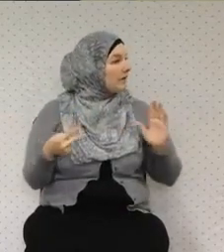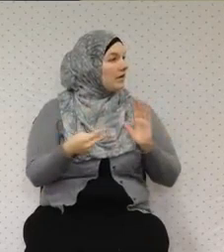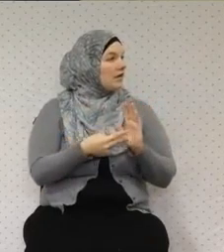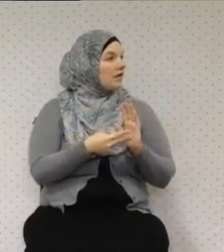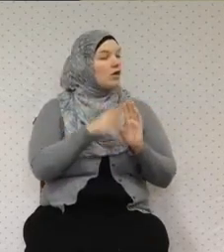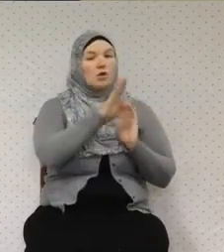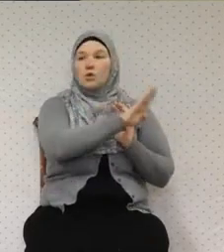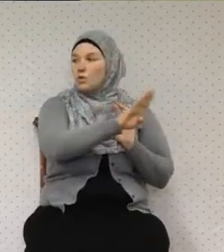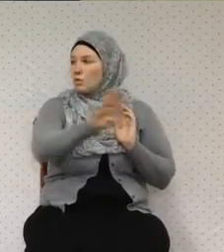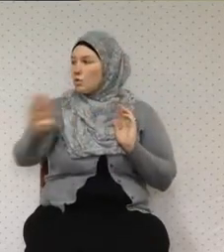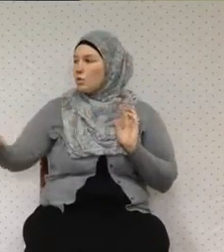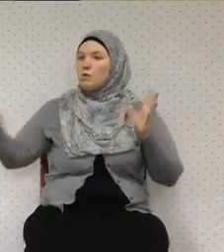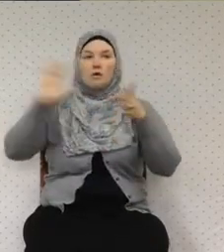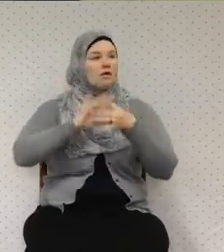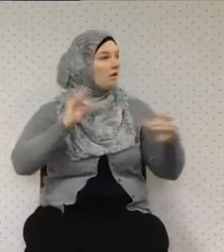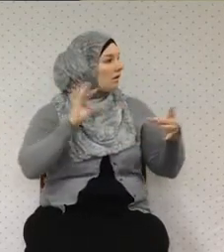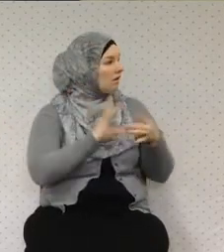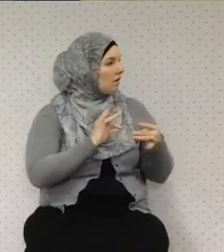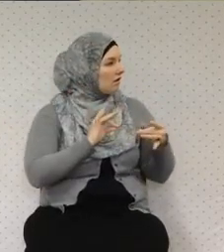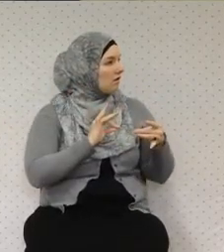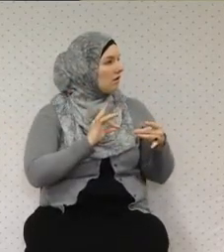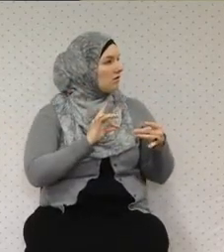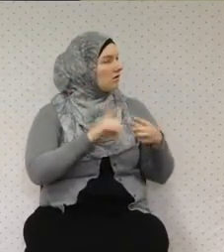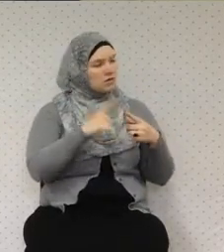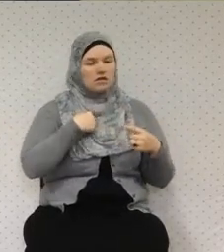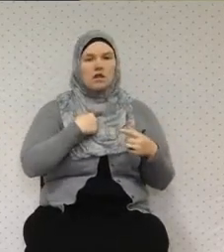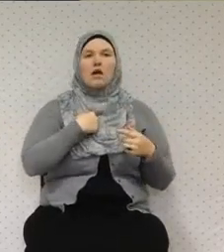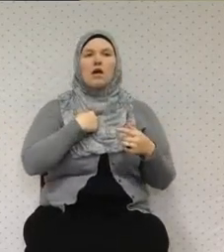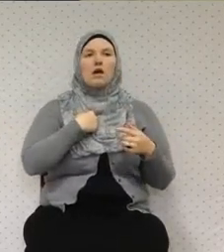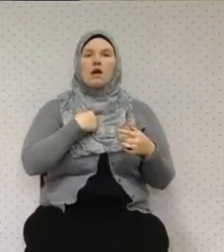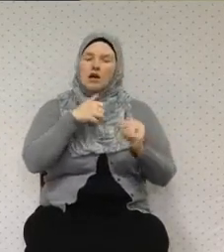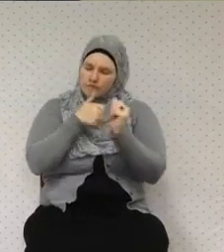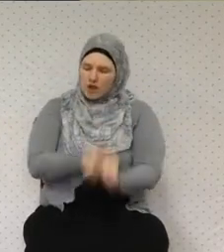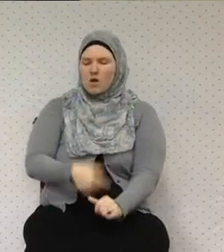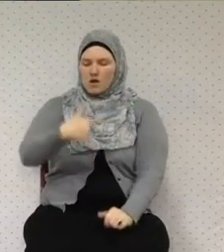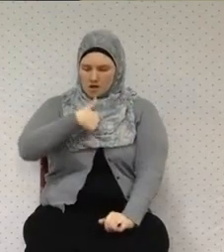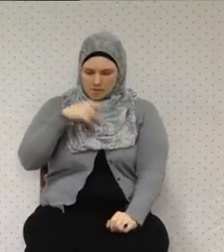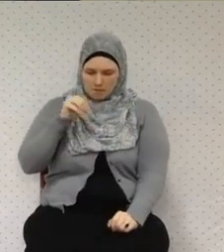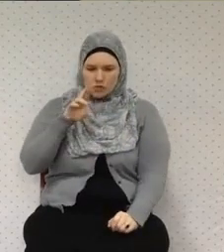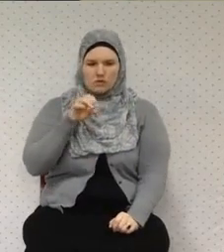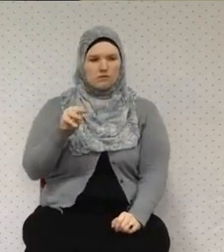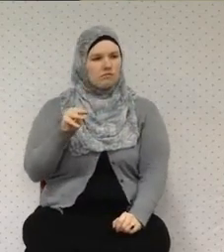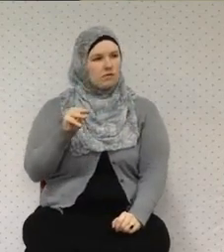is a claim. It's a claim to say I submit, I am a Muslim.